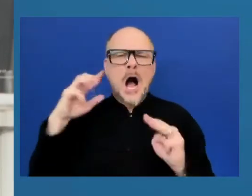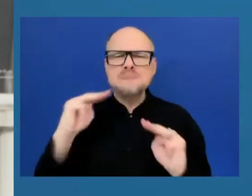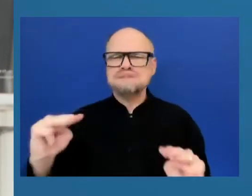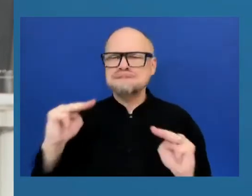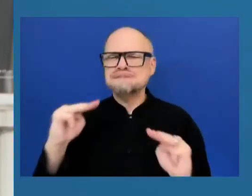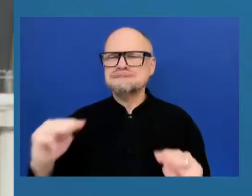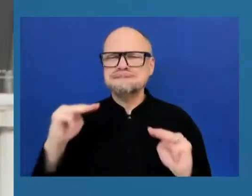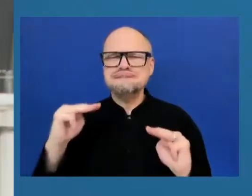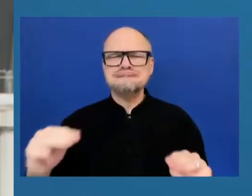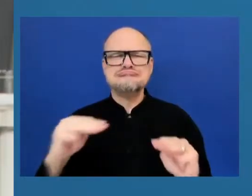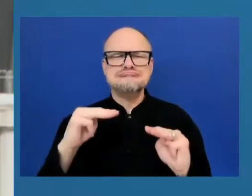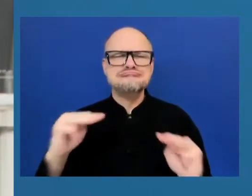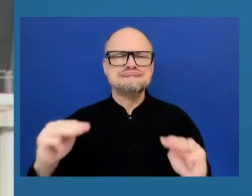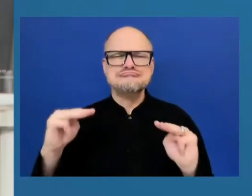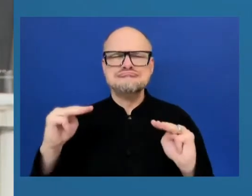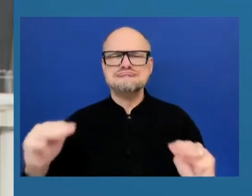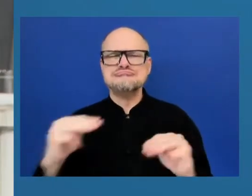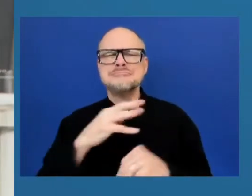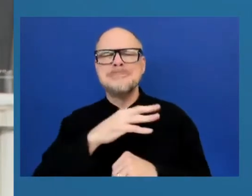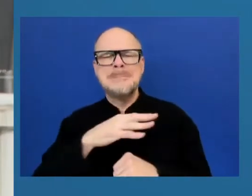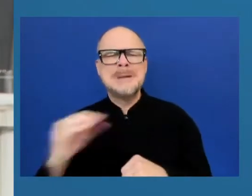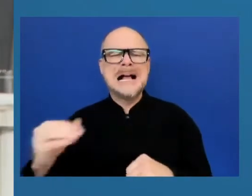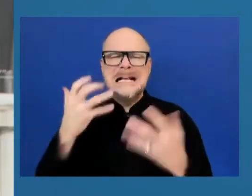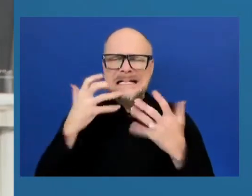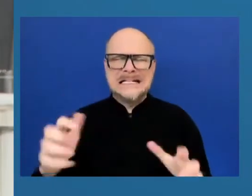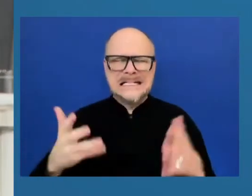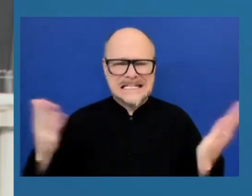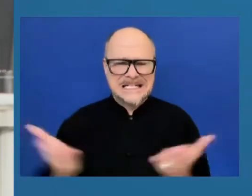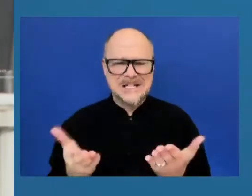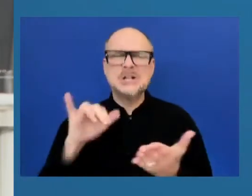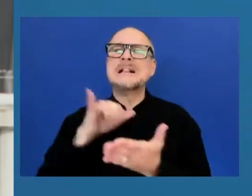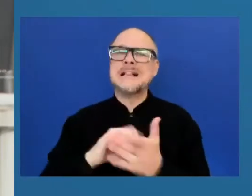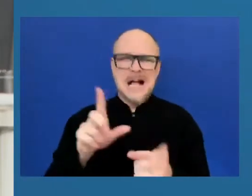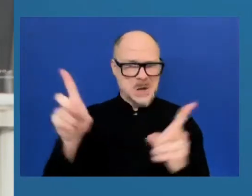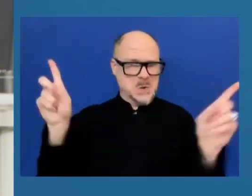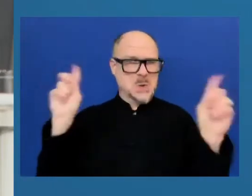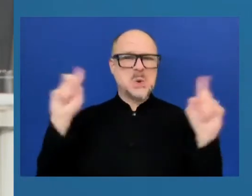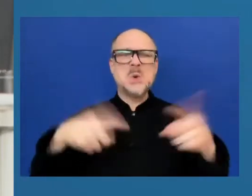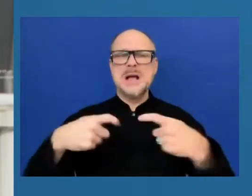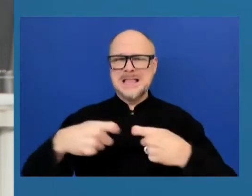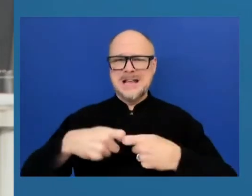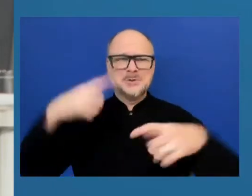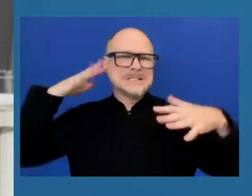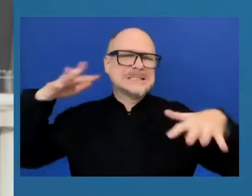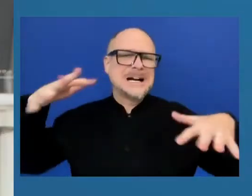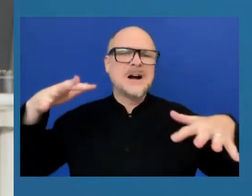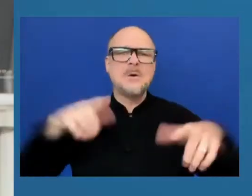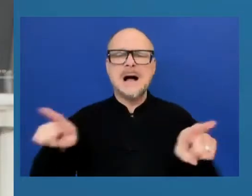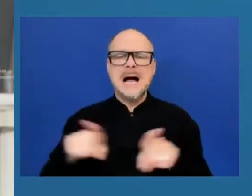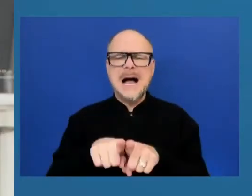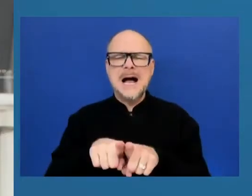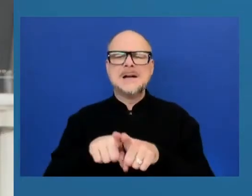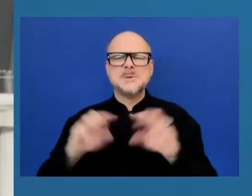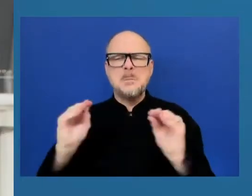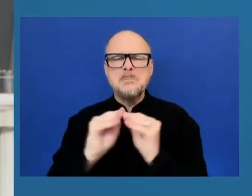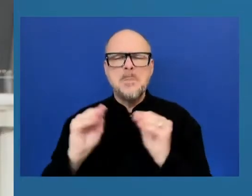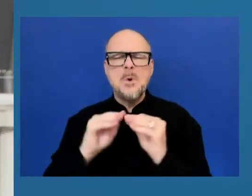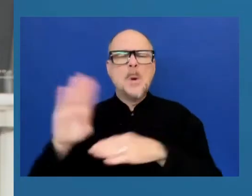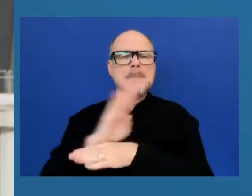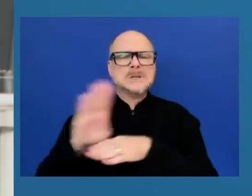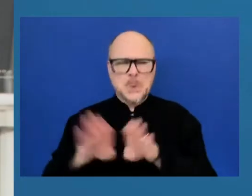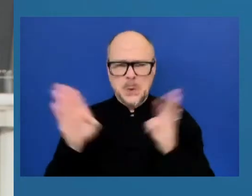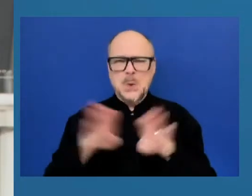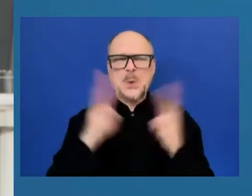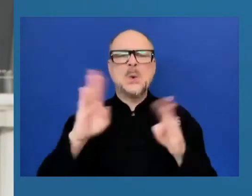more demand than ever before. And as manufacturing comes back and AI centers come back, there's more demand than need for it.